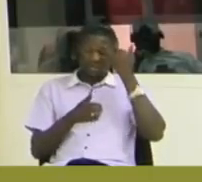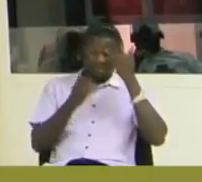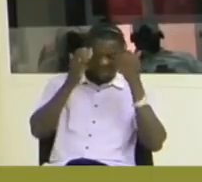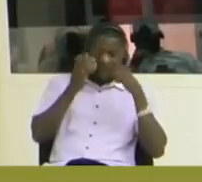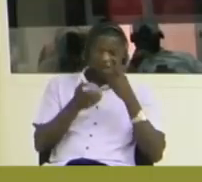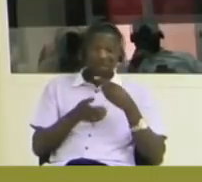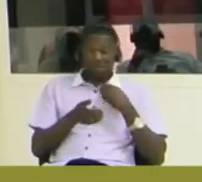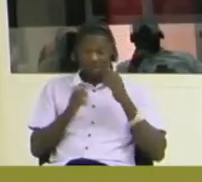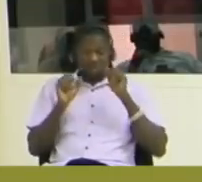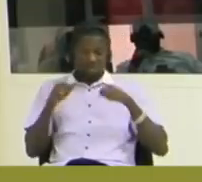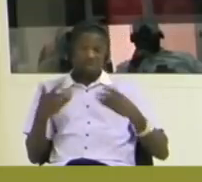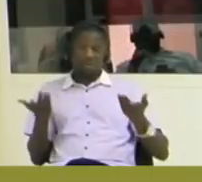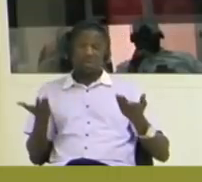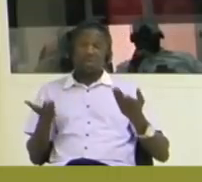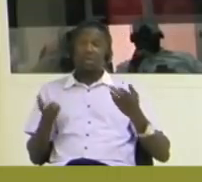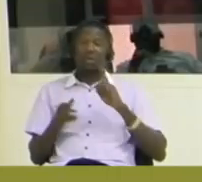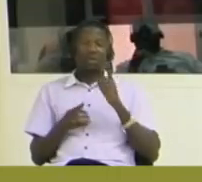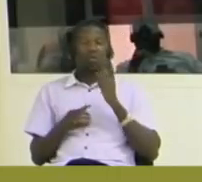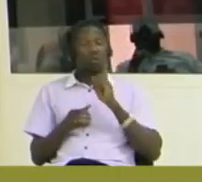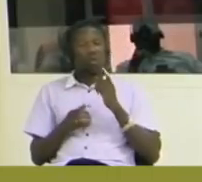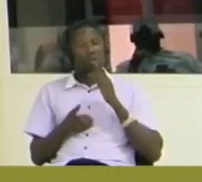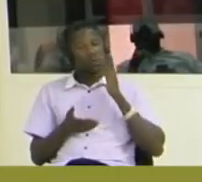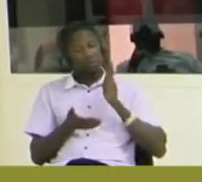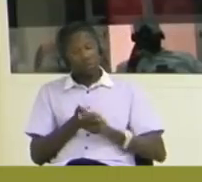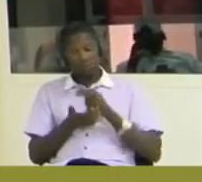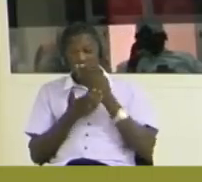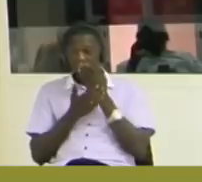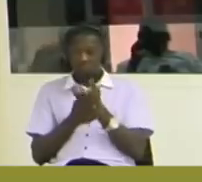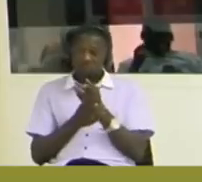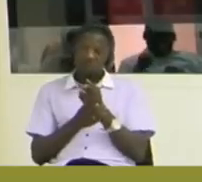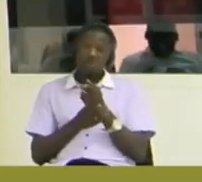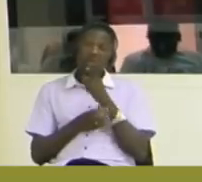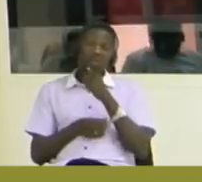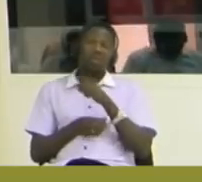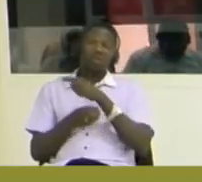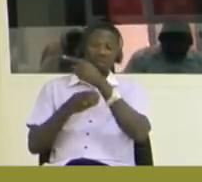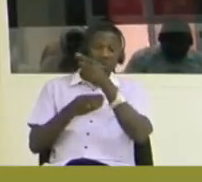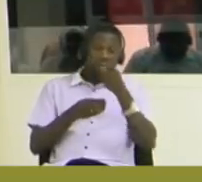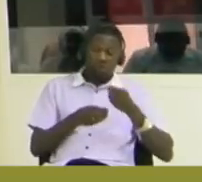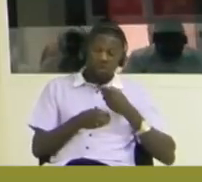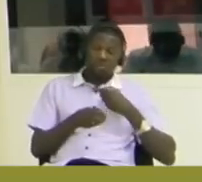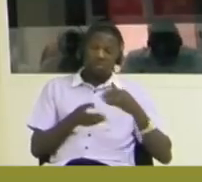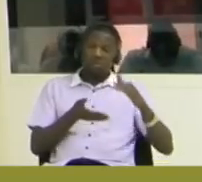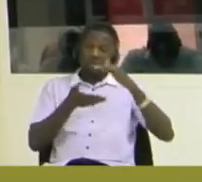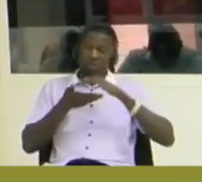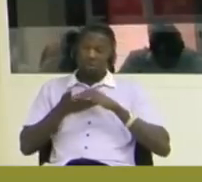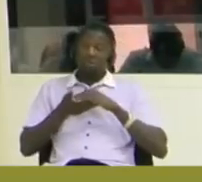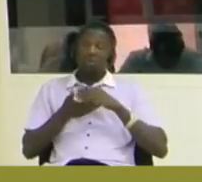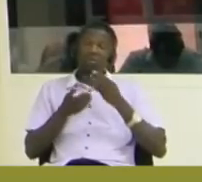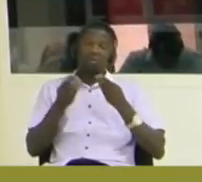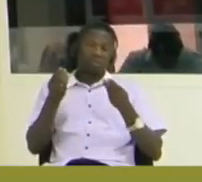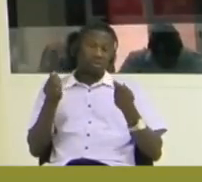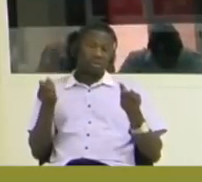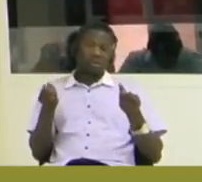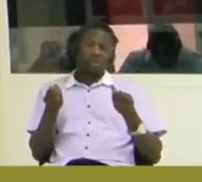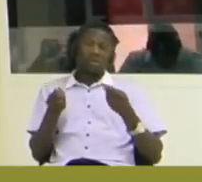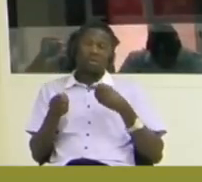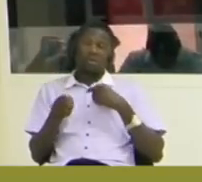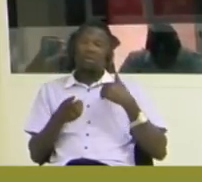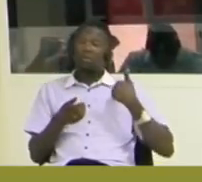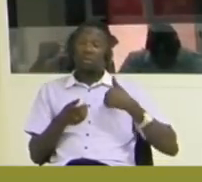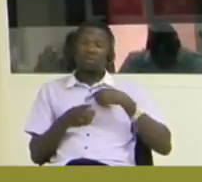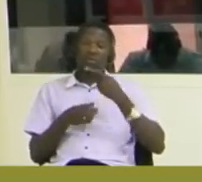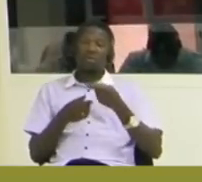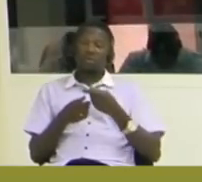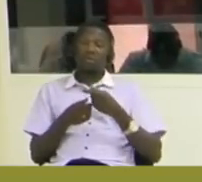so, what I can assure you is that those that brought the money, the operatives from the